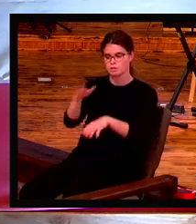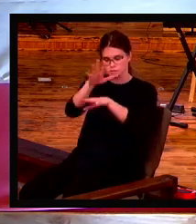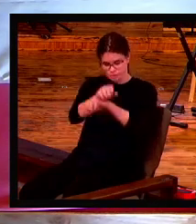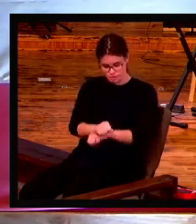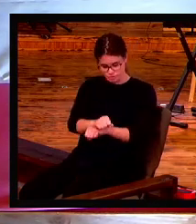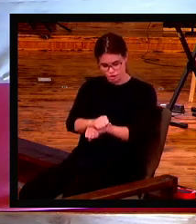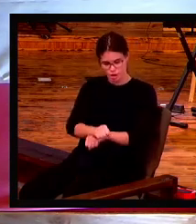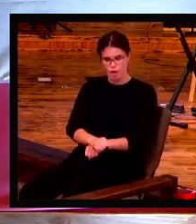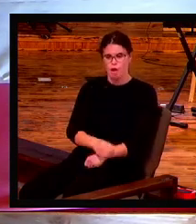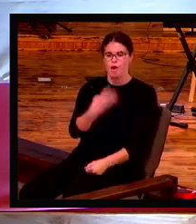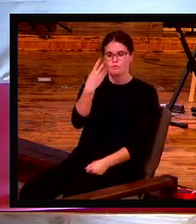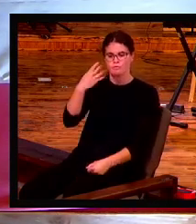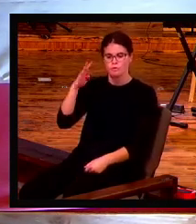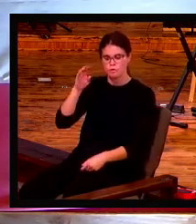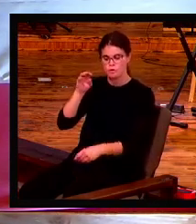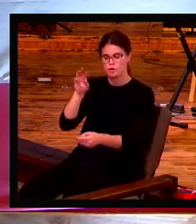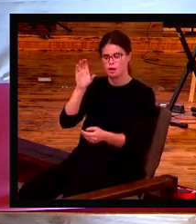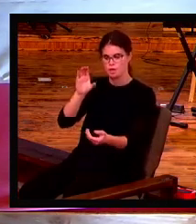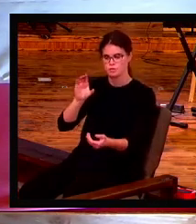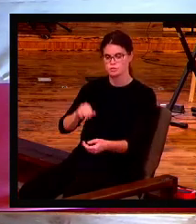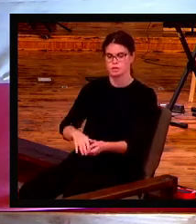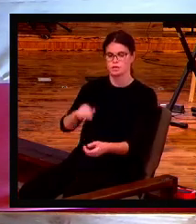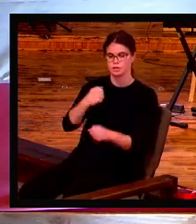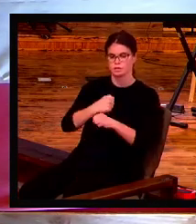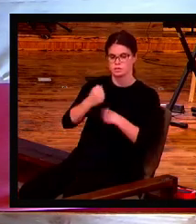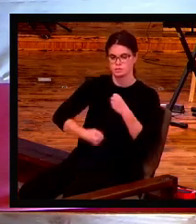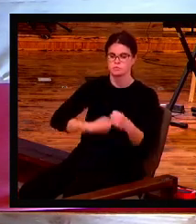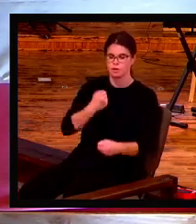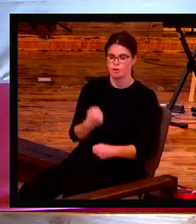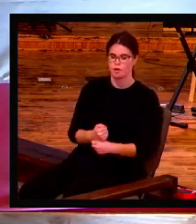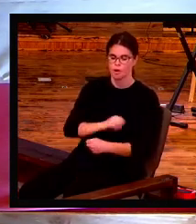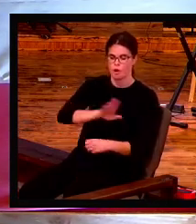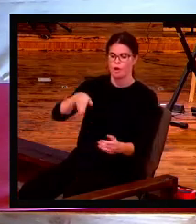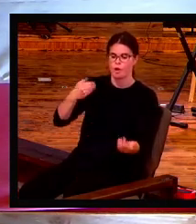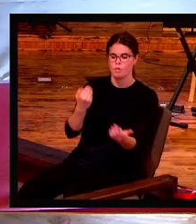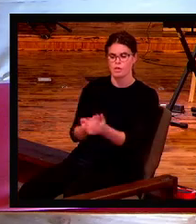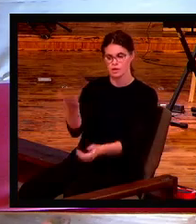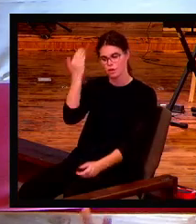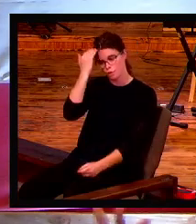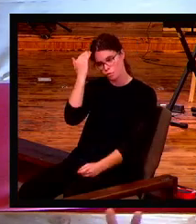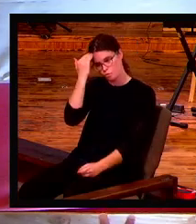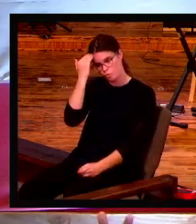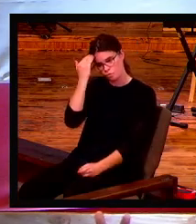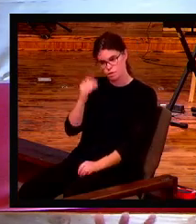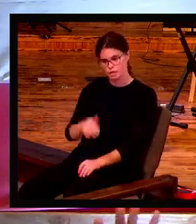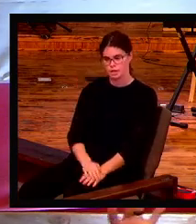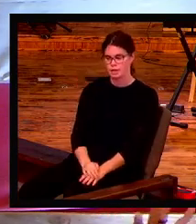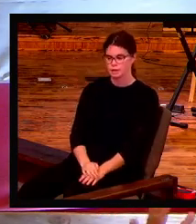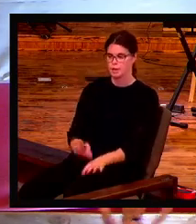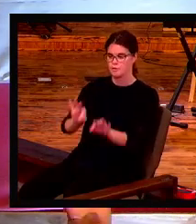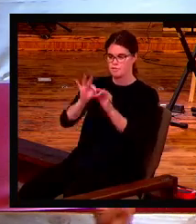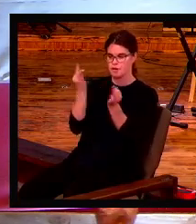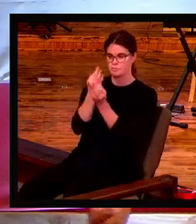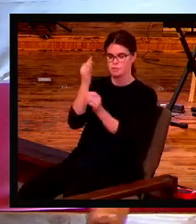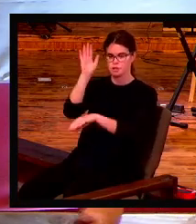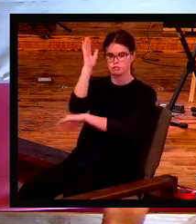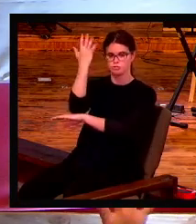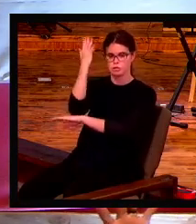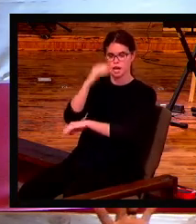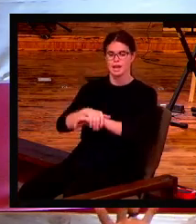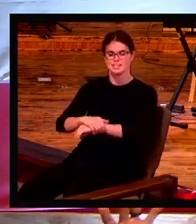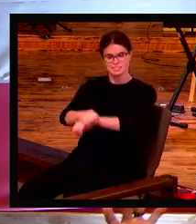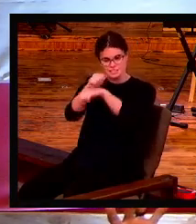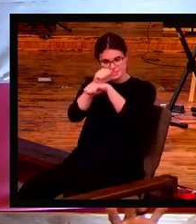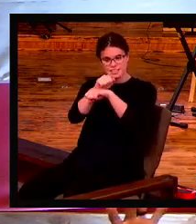400 years. All they know in the family tree and genealogy is slavery for 400